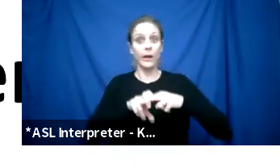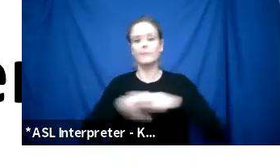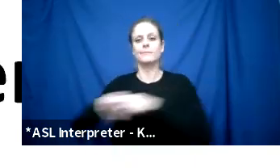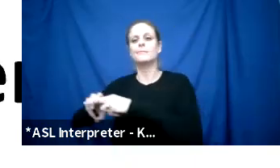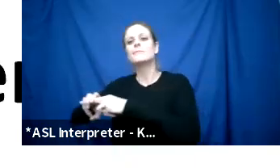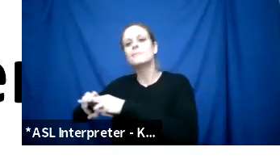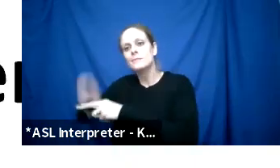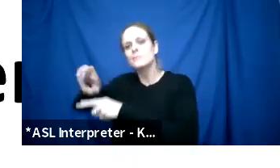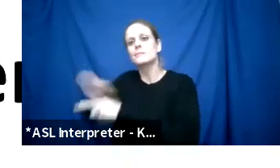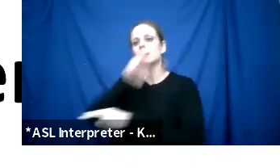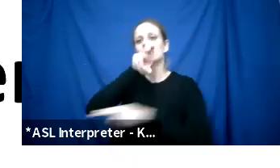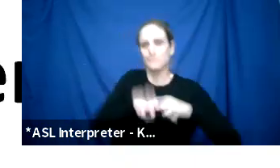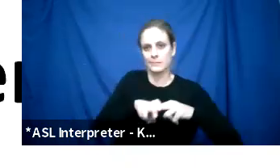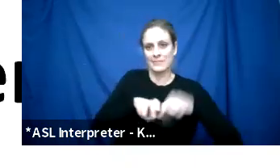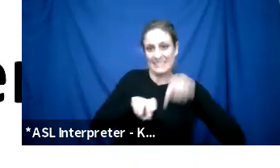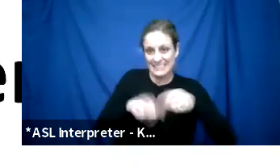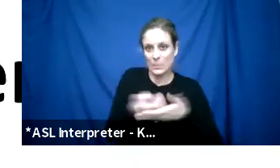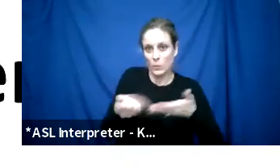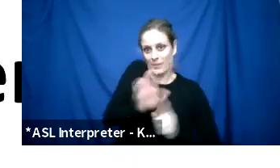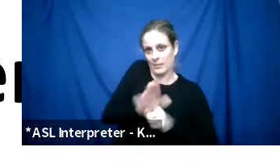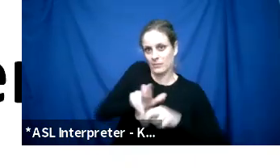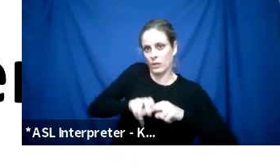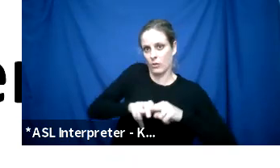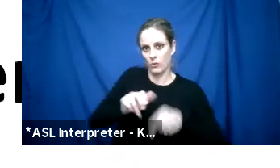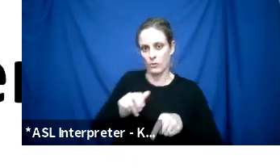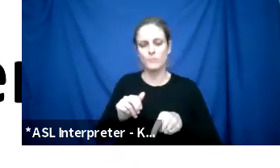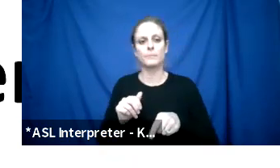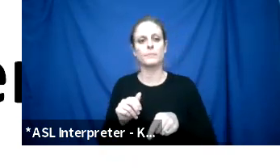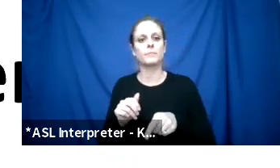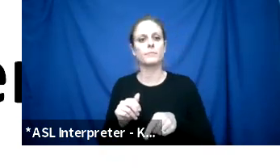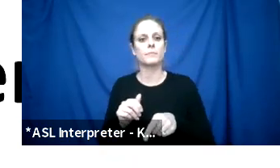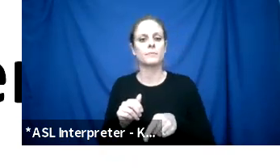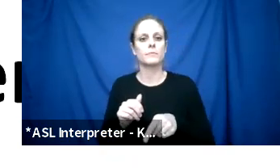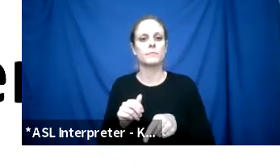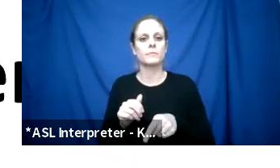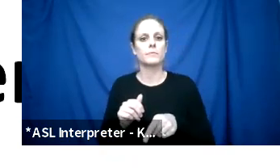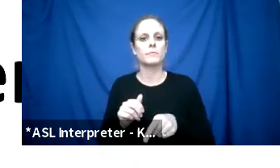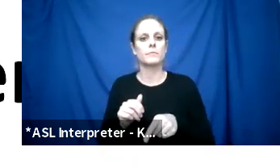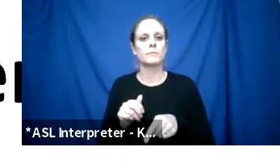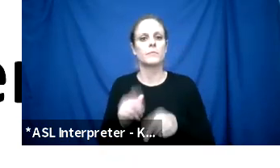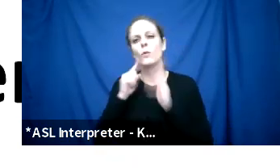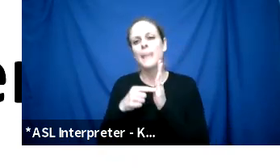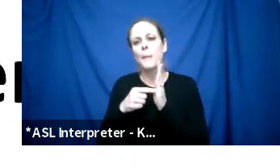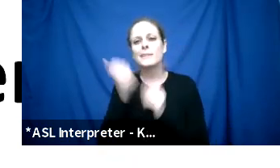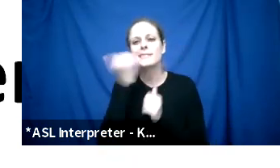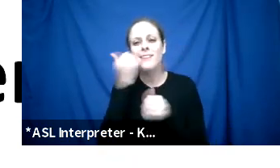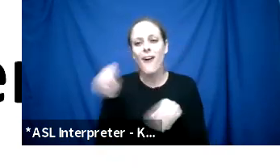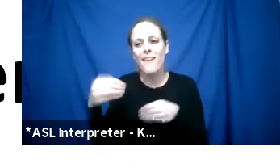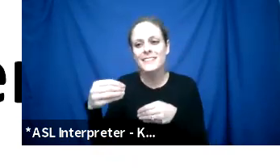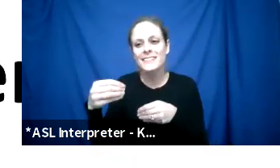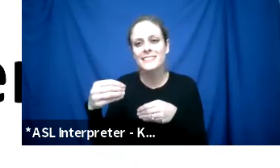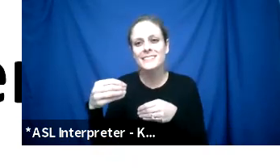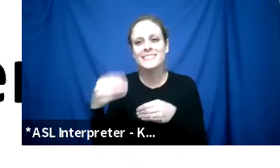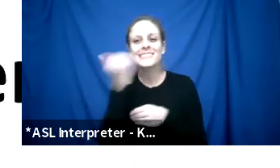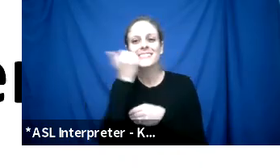about that a little later. So this is seated on the equipment, like you were in a dentist's office and you were seated on a dental